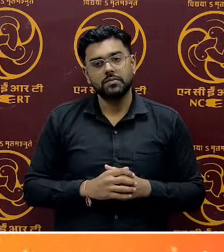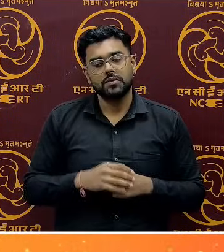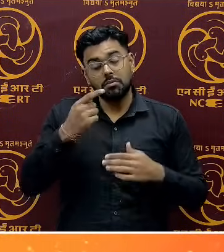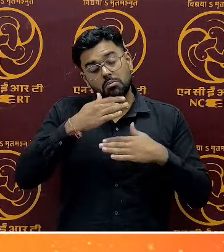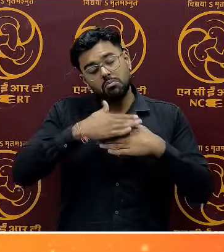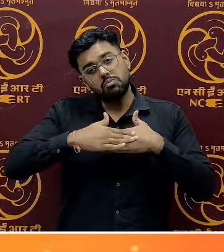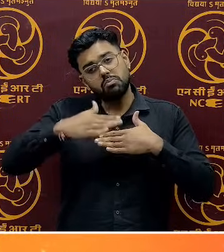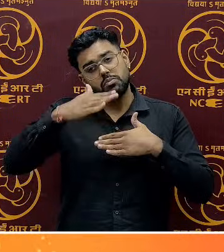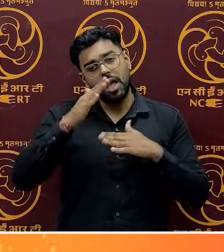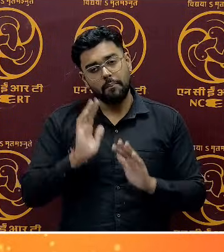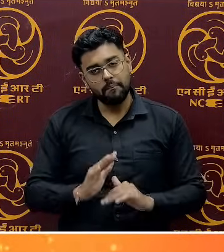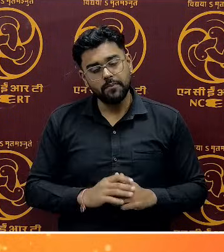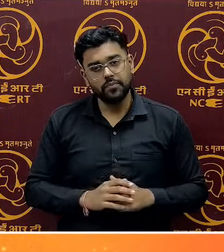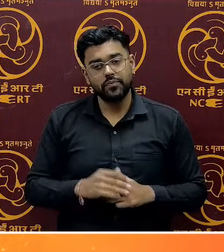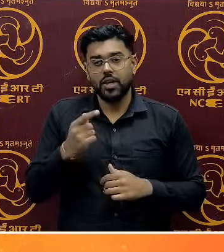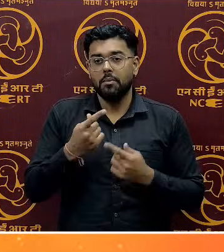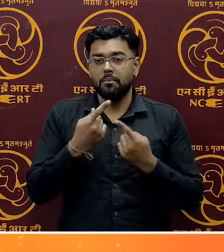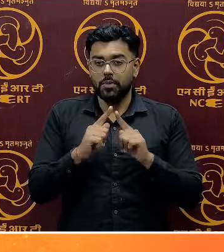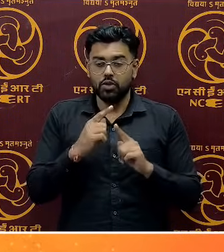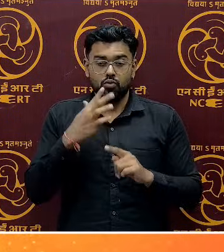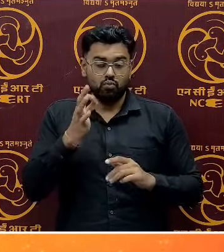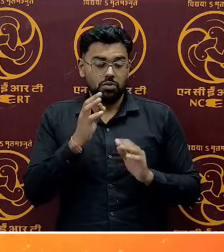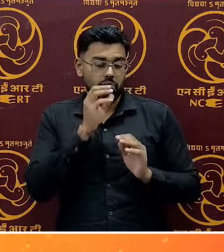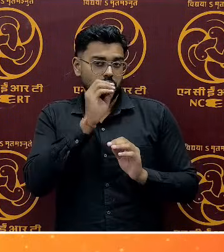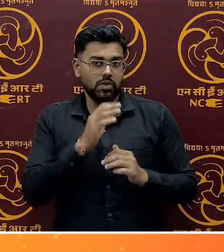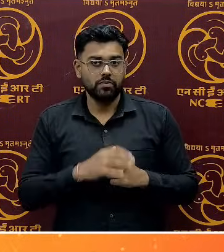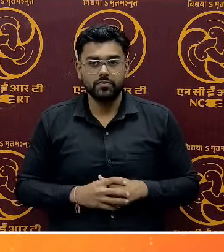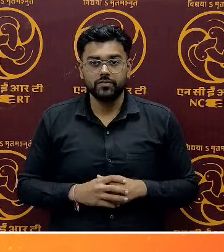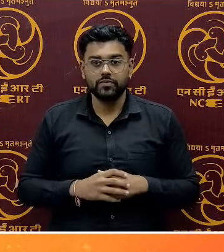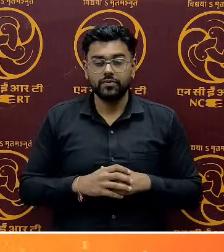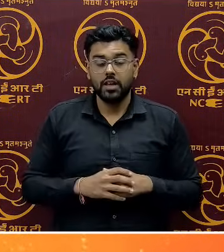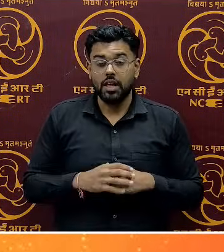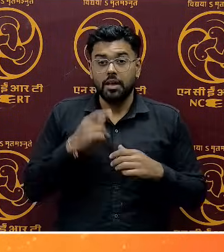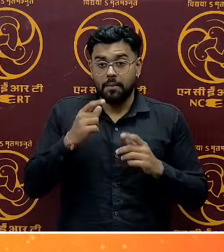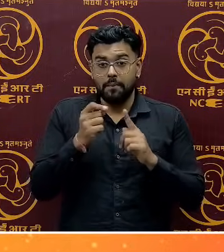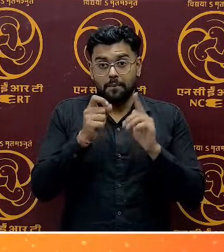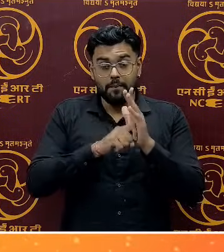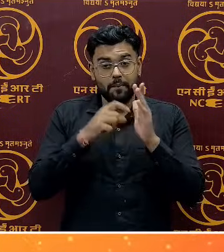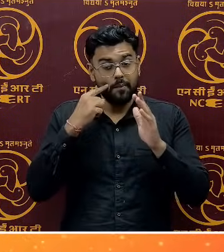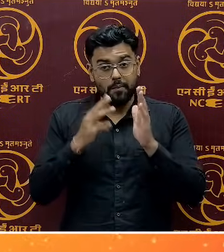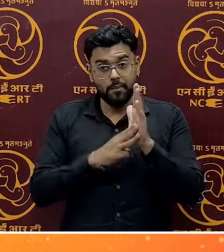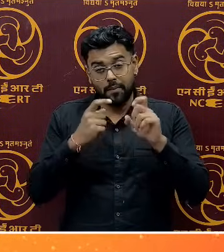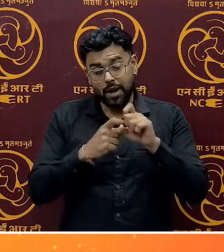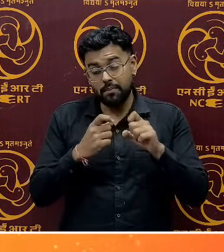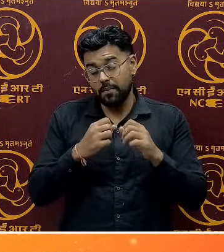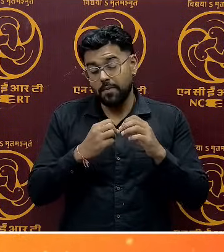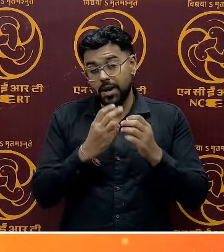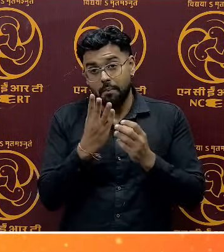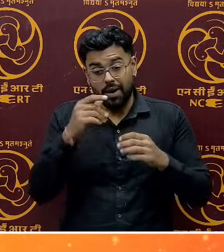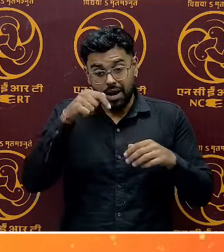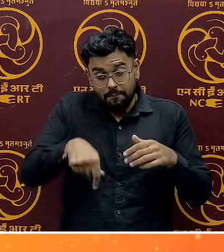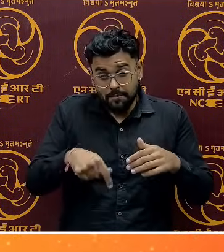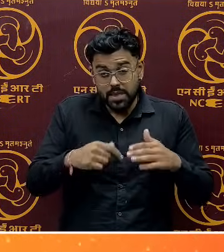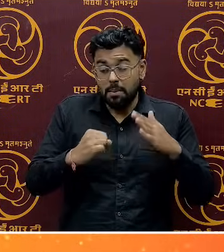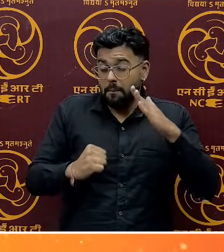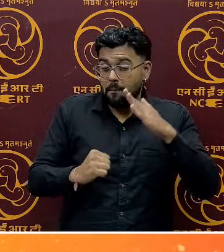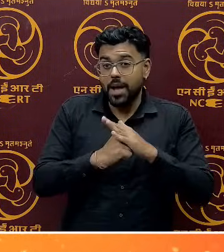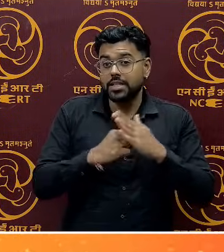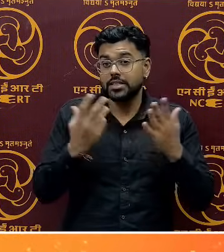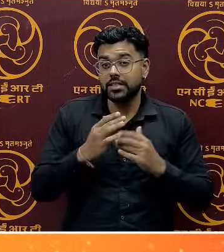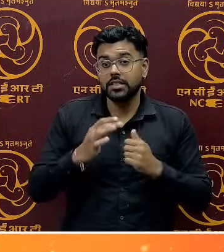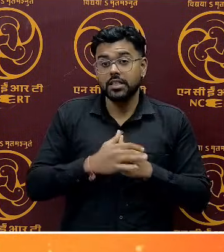continue? The fun fact here is the largest prime number that anyone has written down is